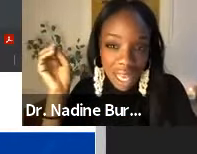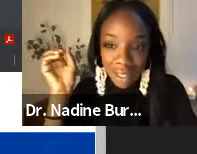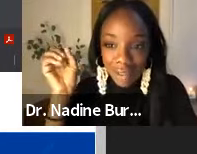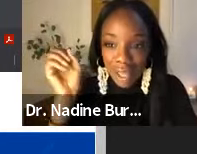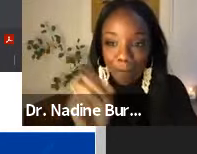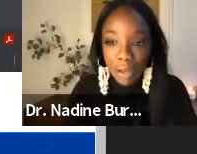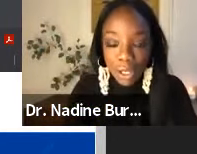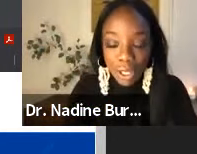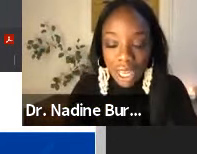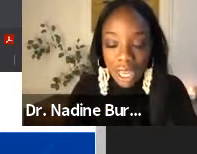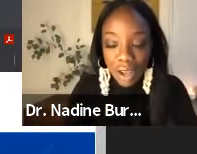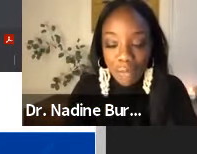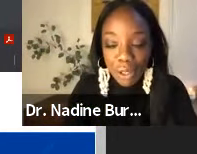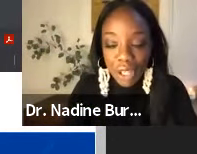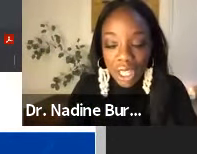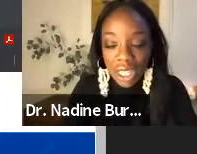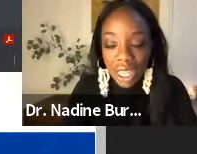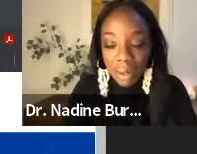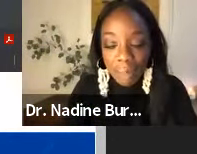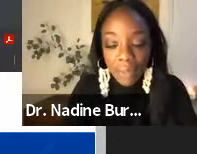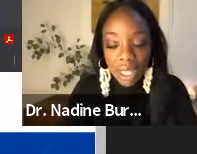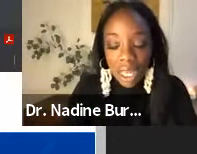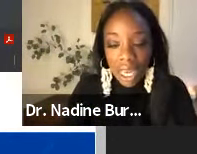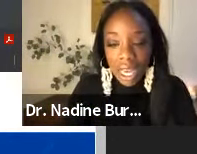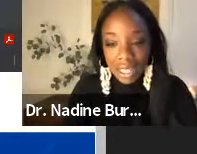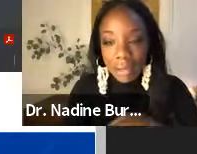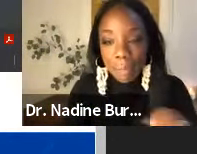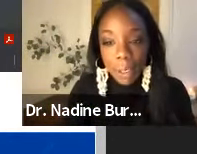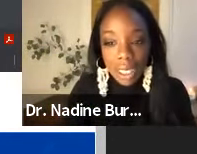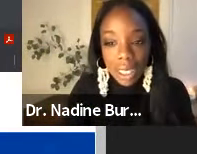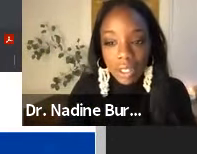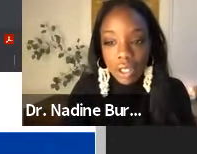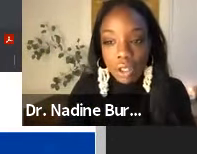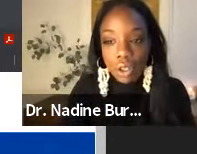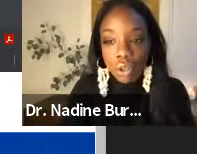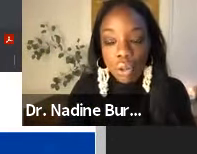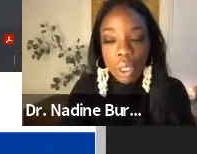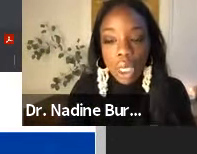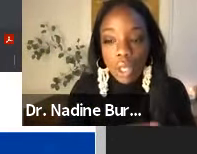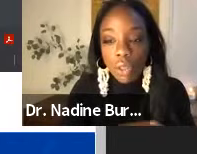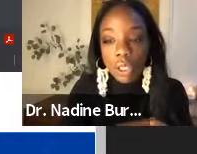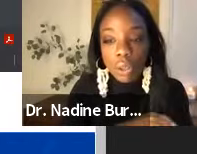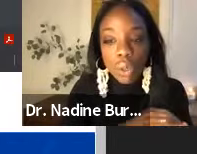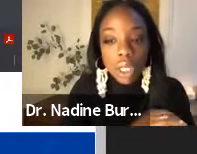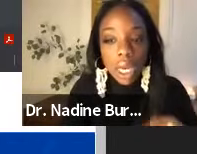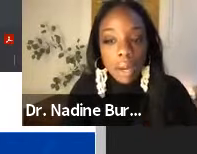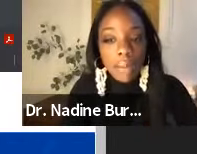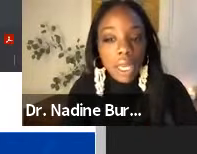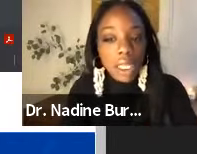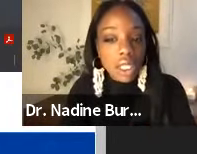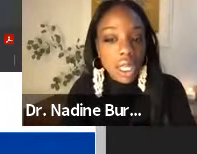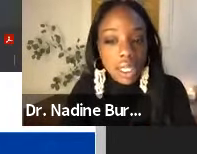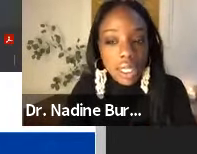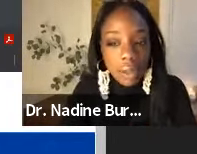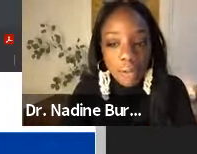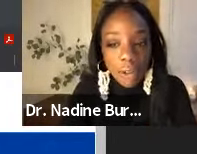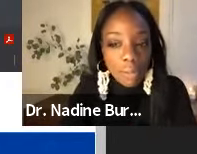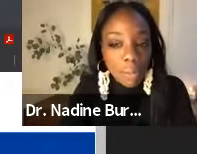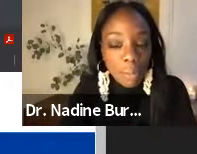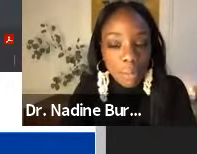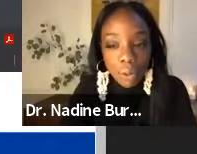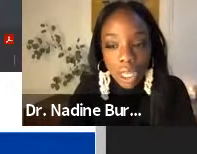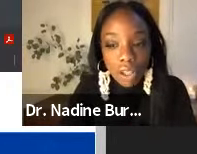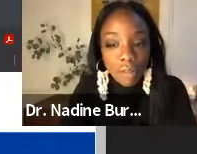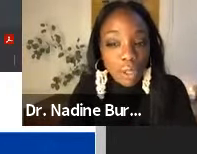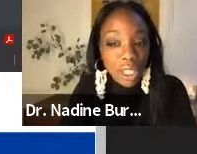doing that and have found it very simple and easy to do. The question was, does the